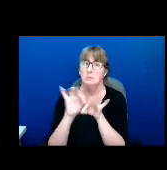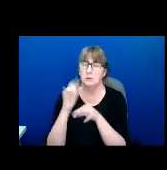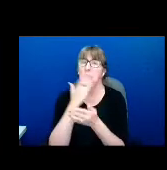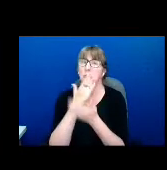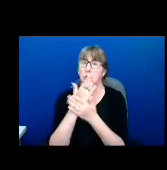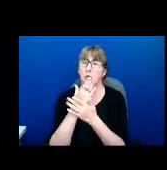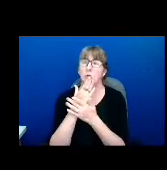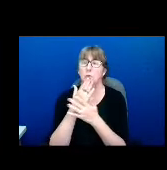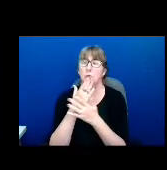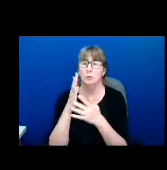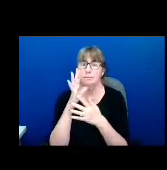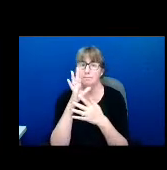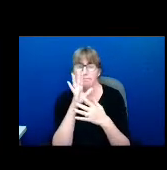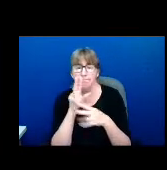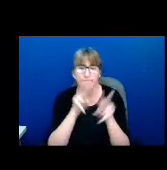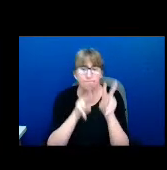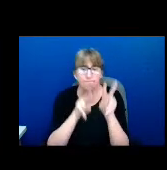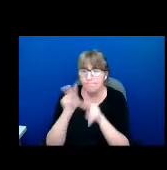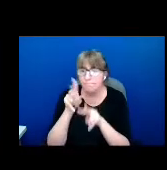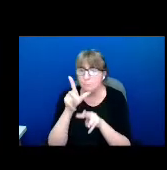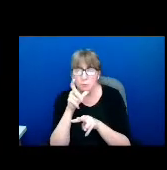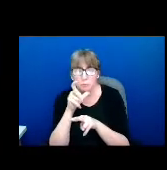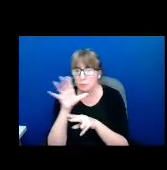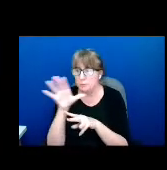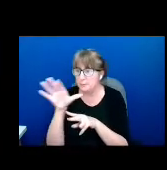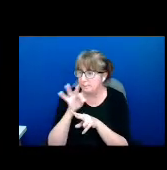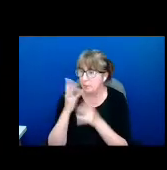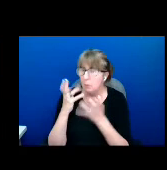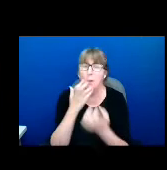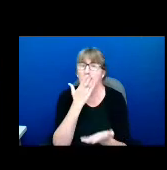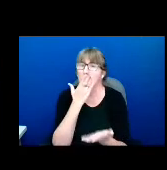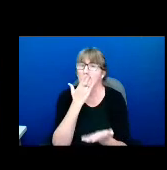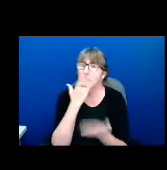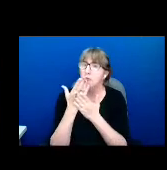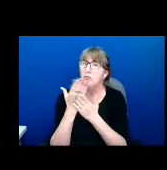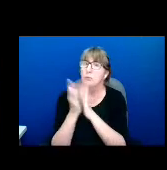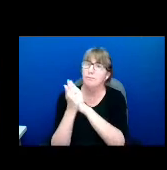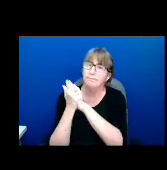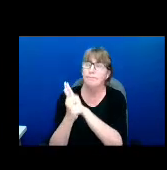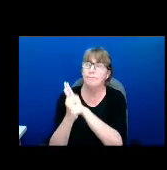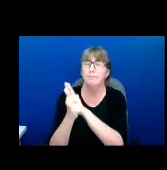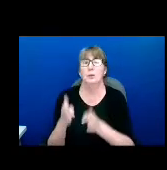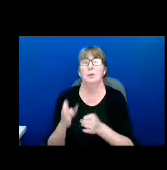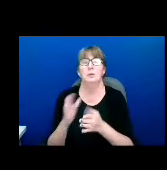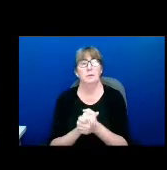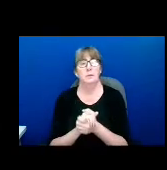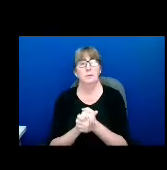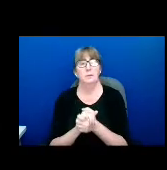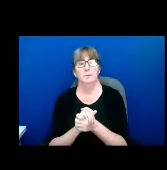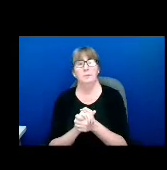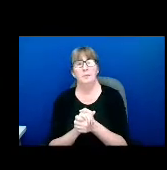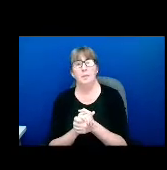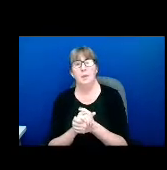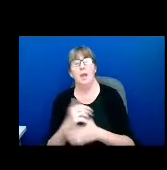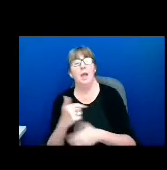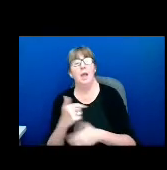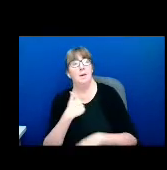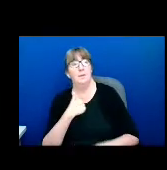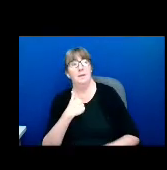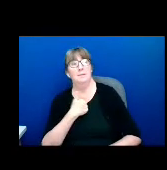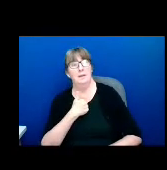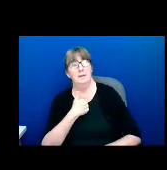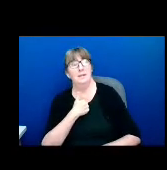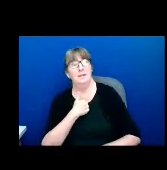experience, sometimes that unorthodox teacher is the one who is really strong on the job site.